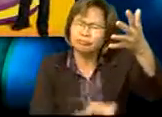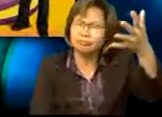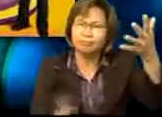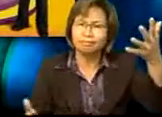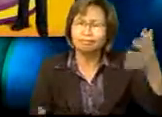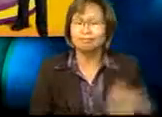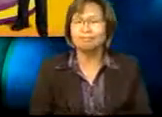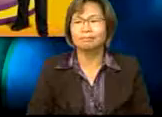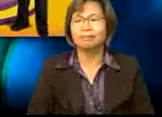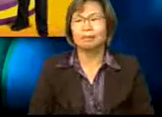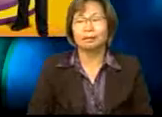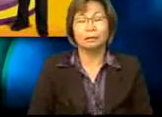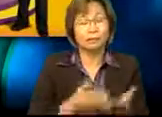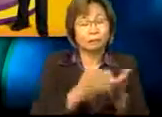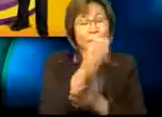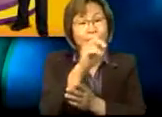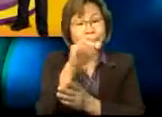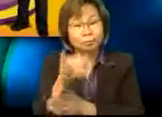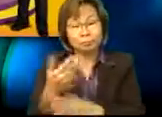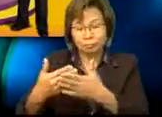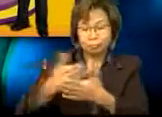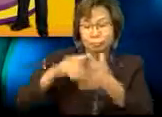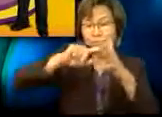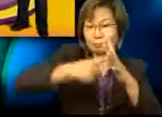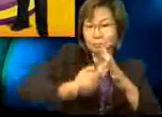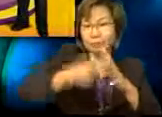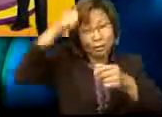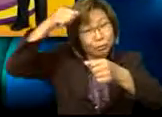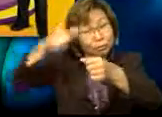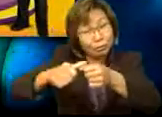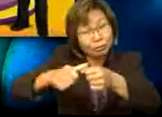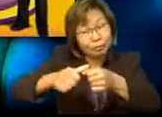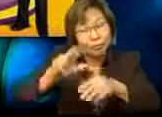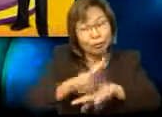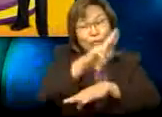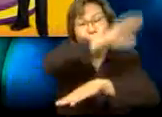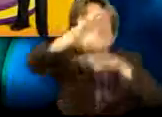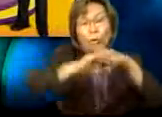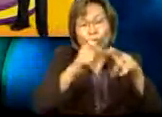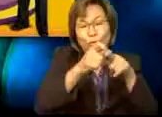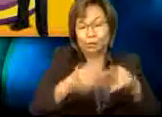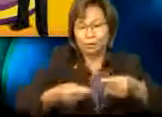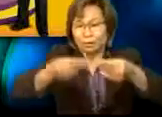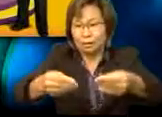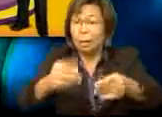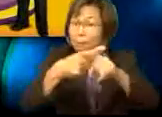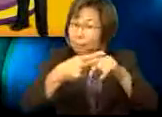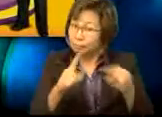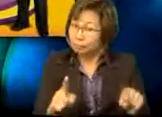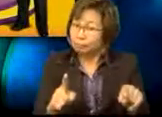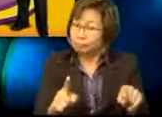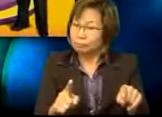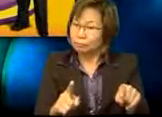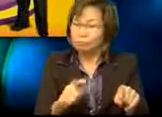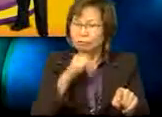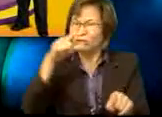All right, Siti. Before starting, remember to use all the words given, but it is not necessary for you